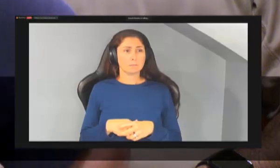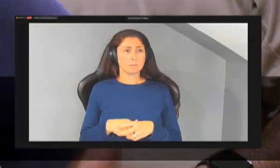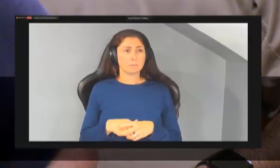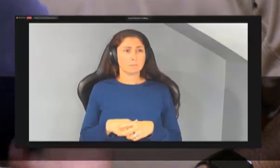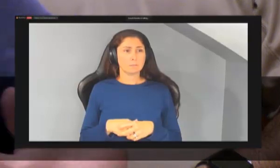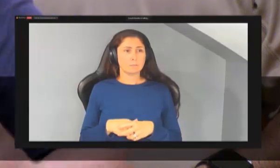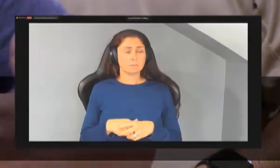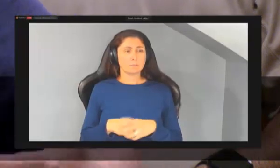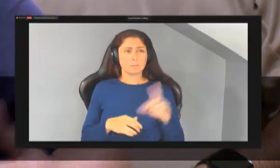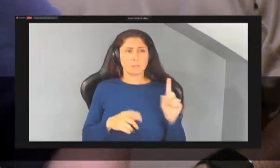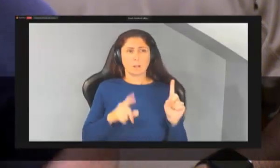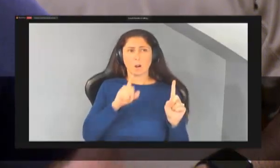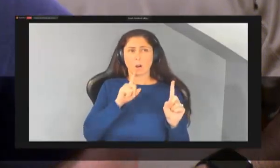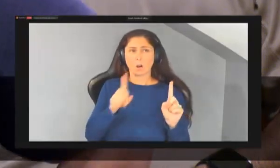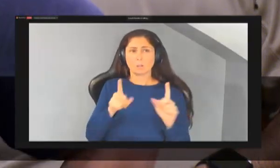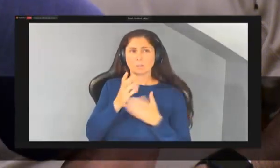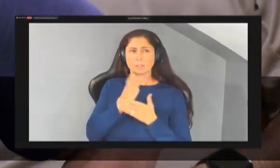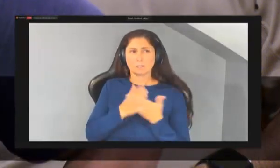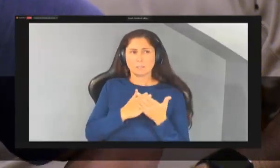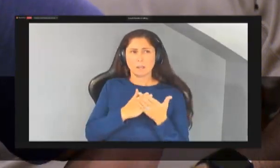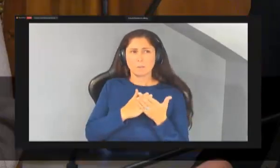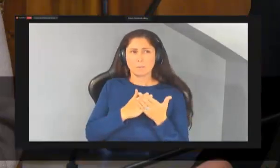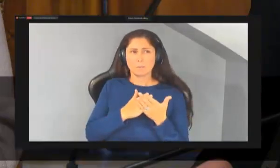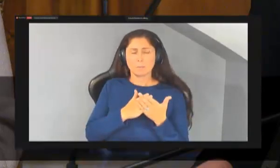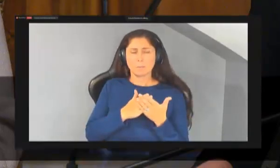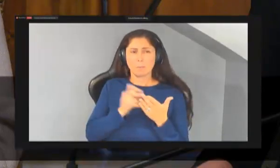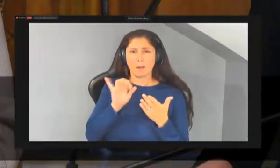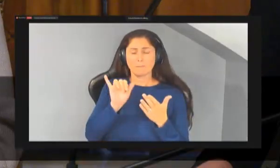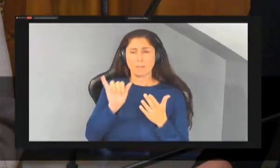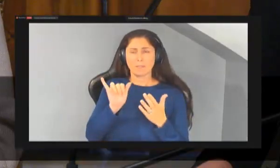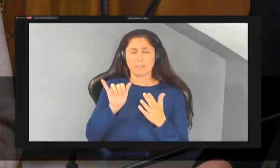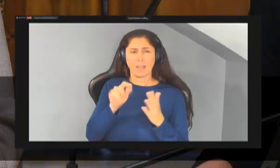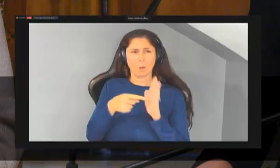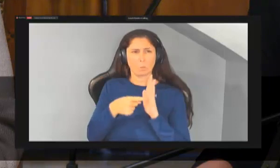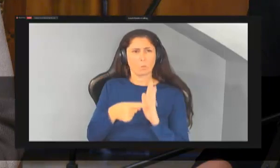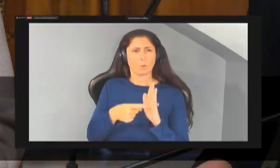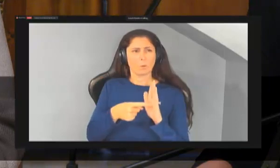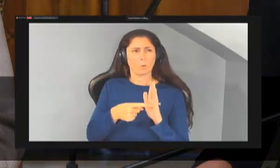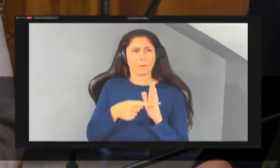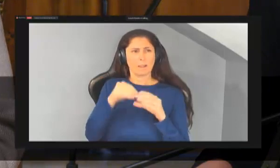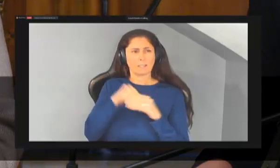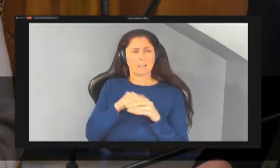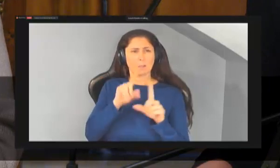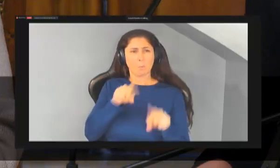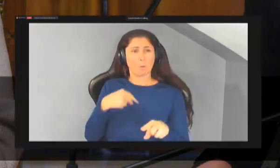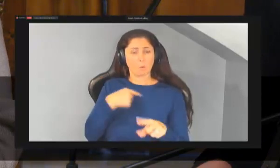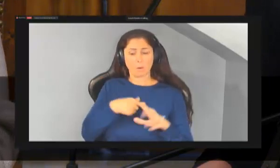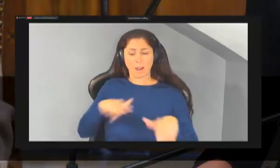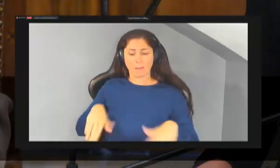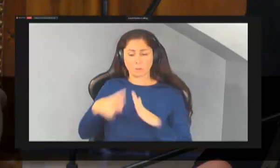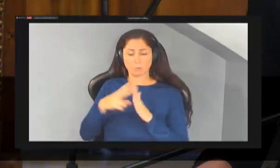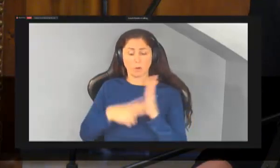Are some of the input reflected in the report we haven't read yet? Okay.